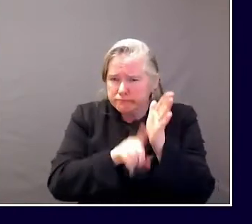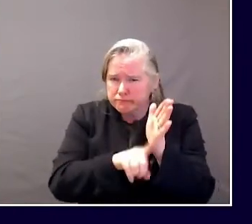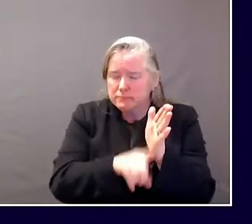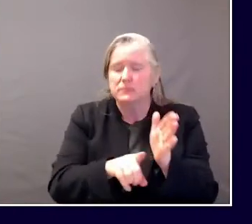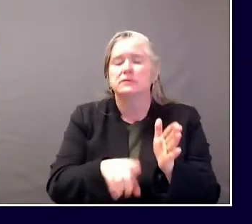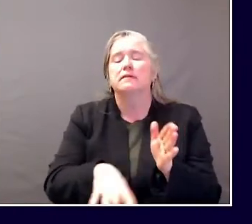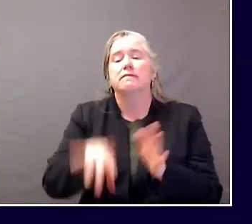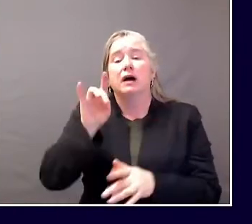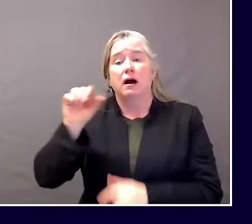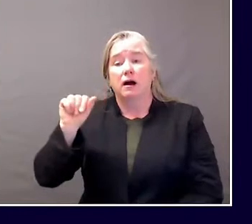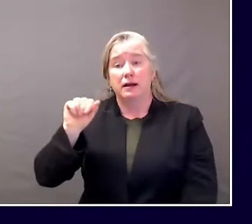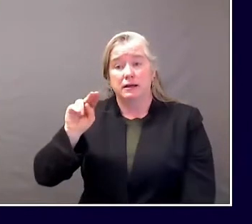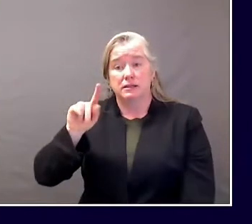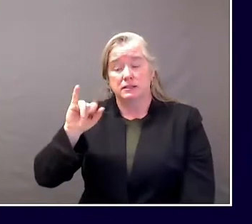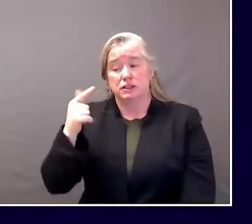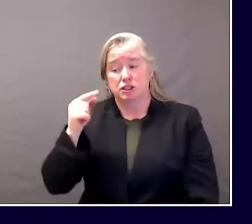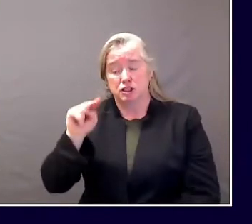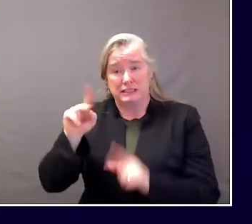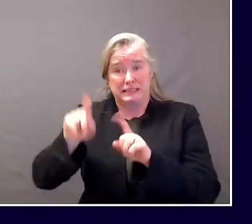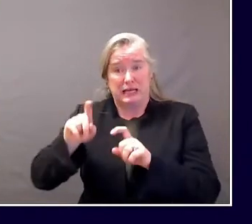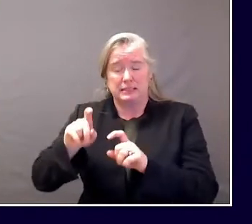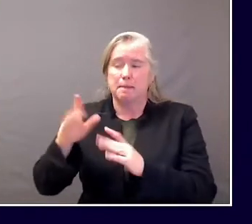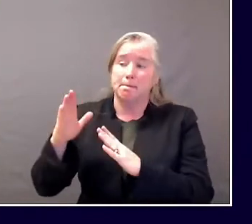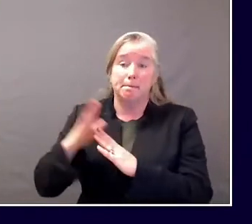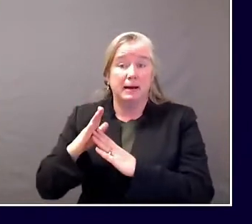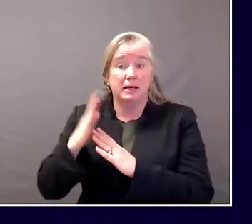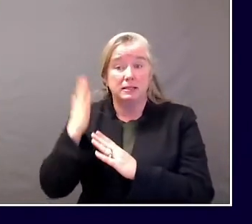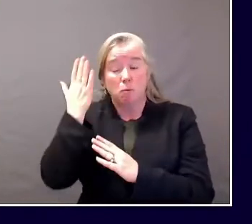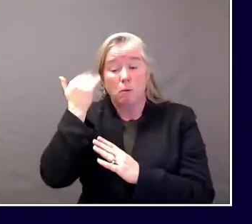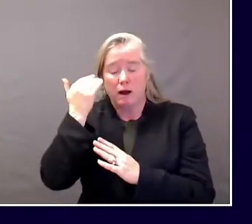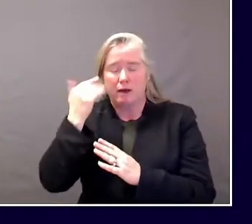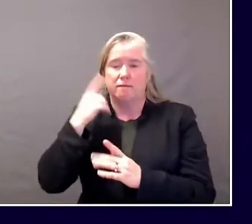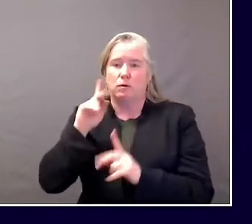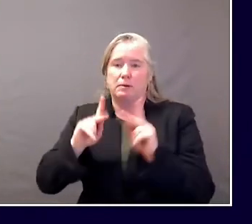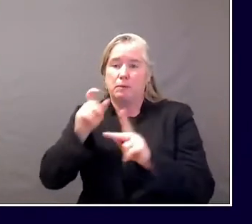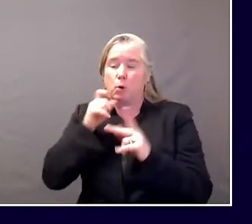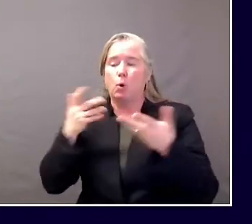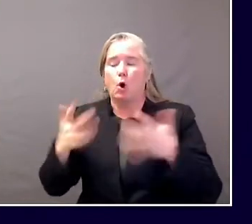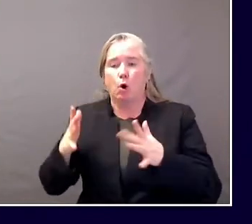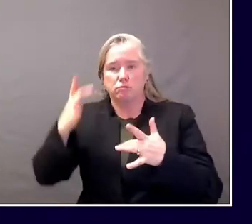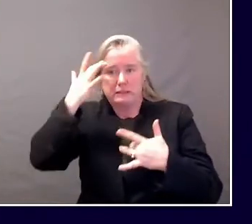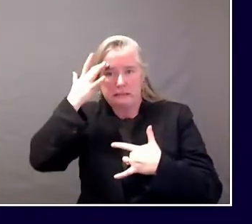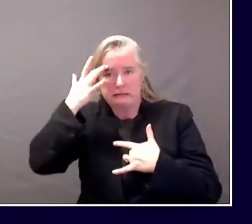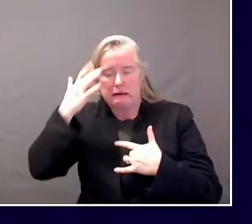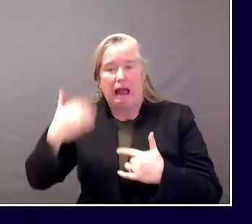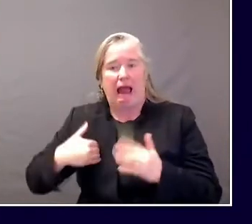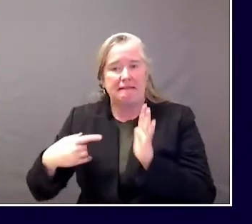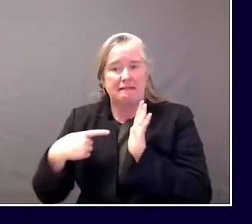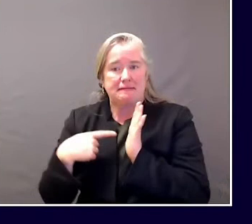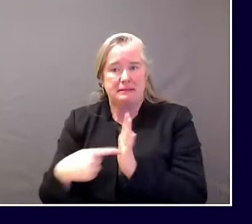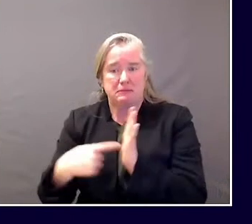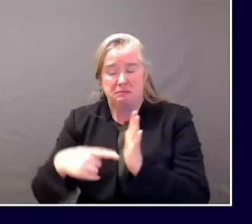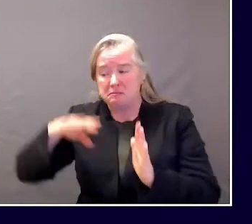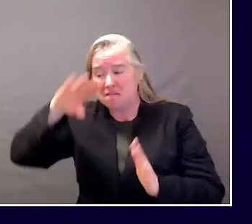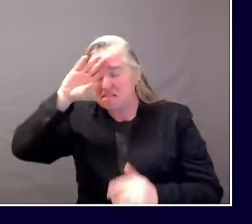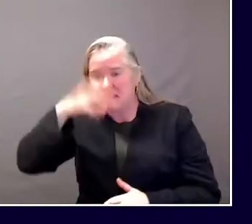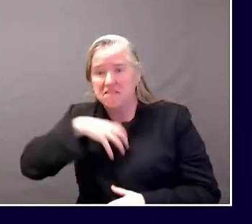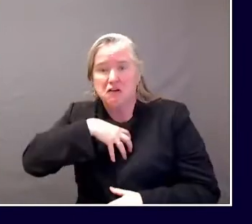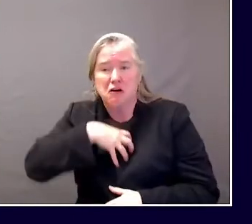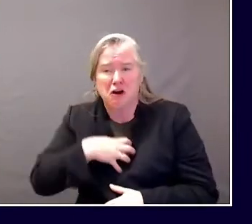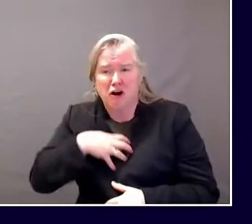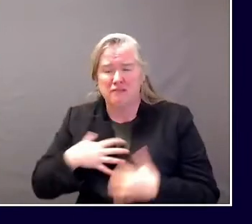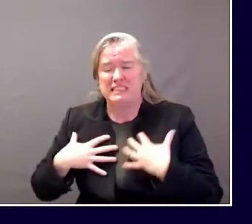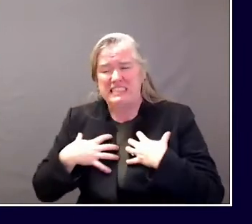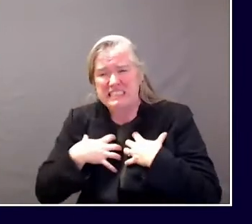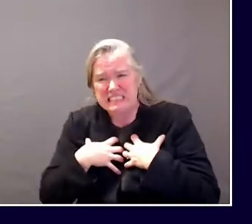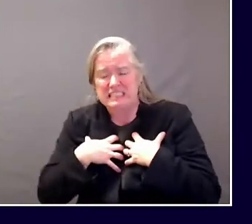best upon individuals who have symptoms already. When you've got symptoms of COVID-19, the